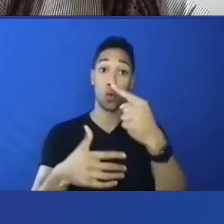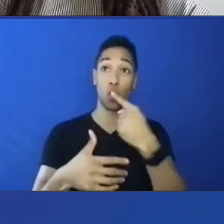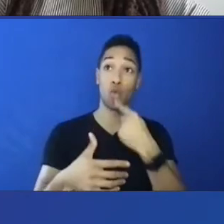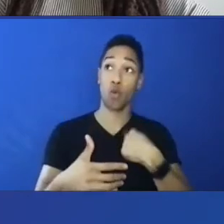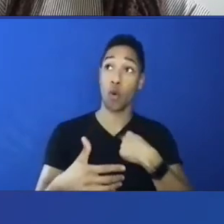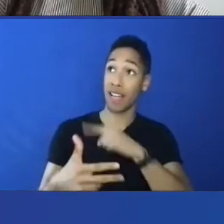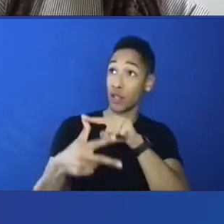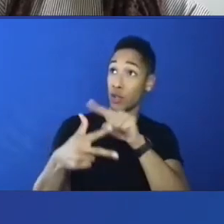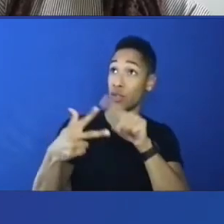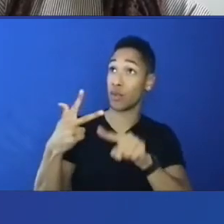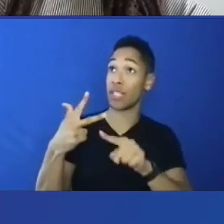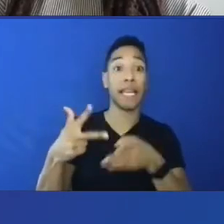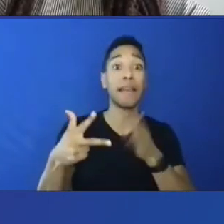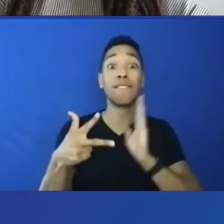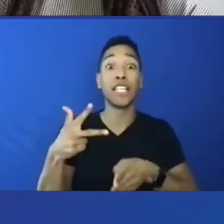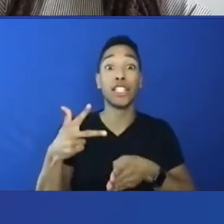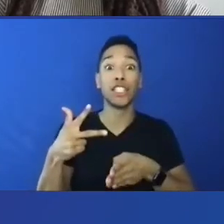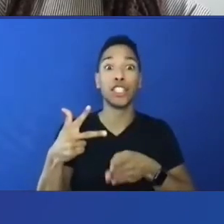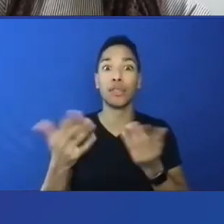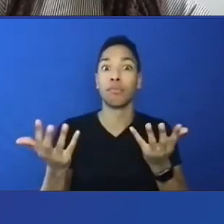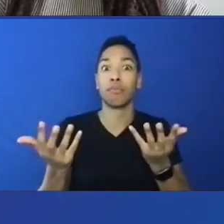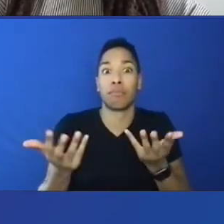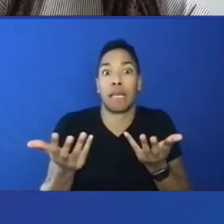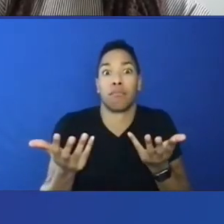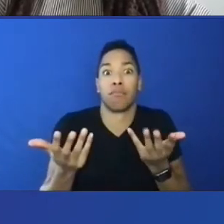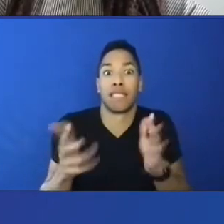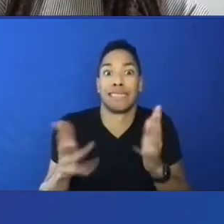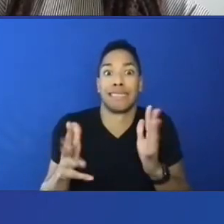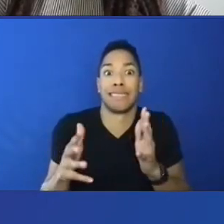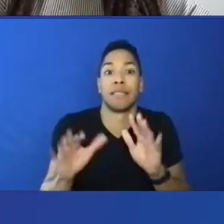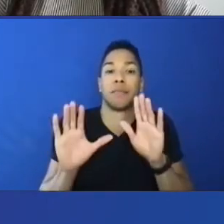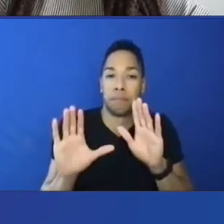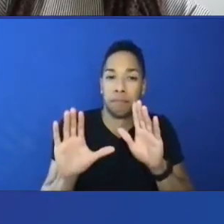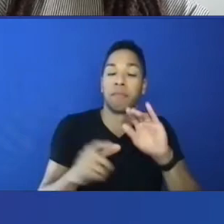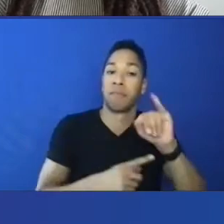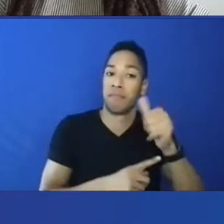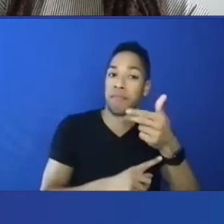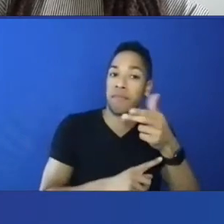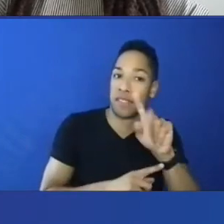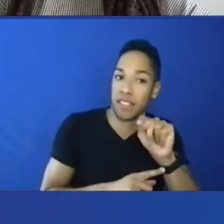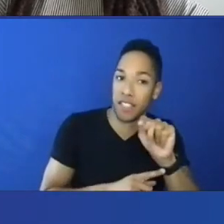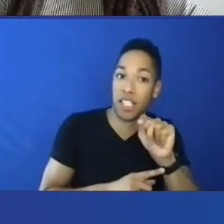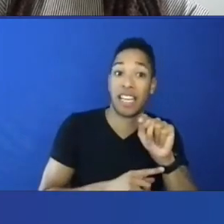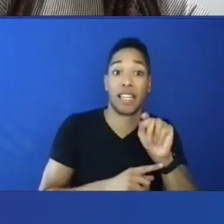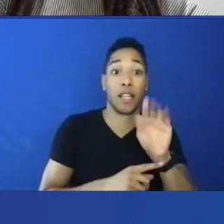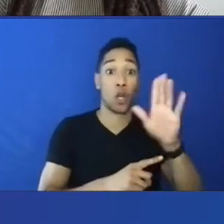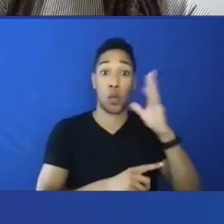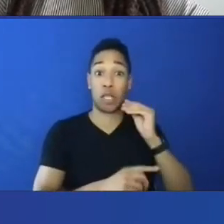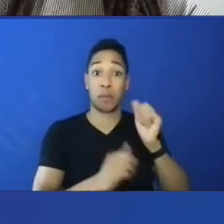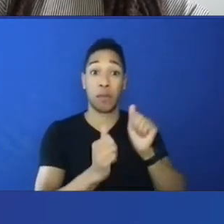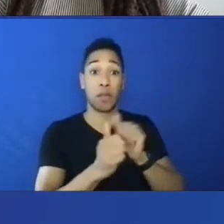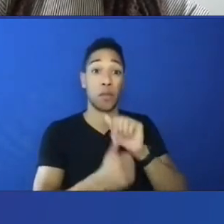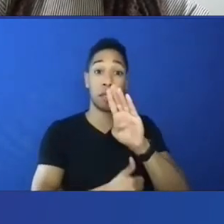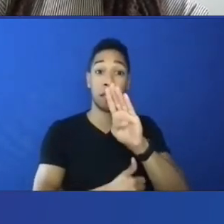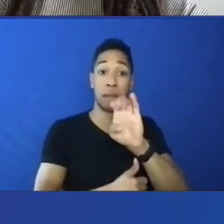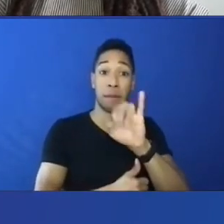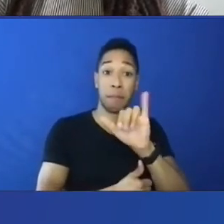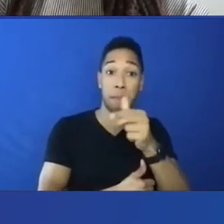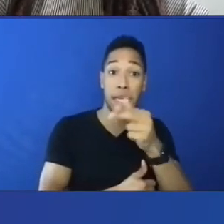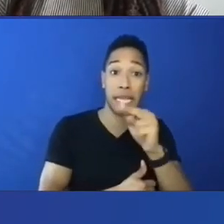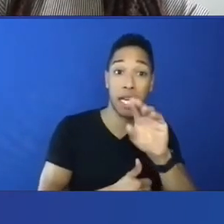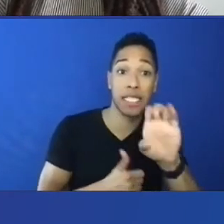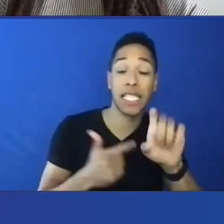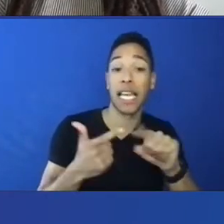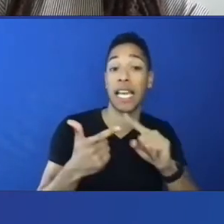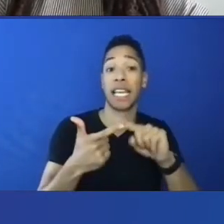we're done. What Janet would need coming from Beyonce and HBO and AOL is different than what